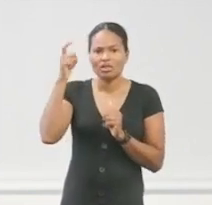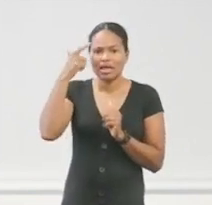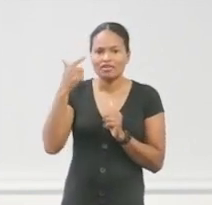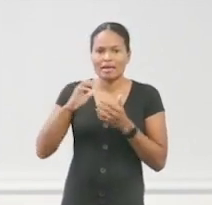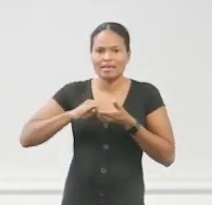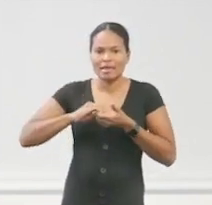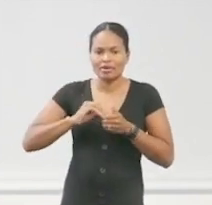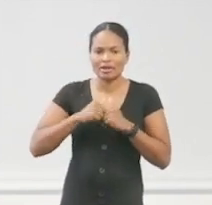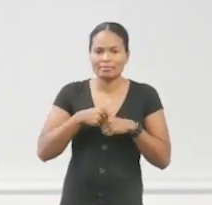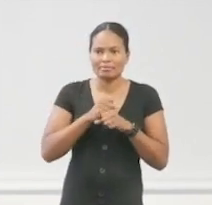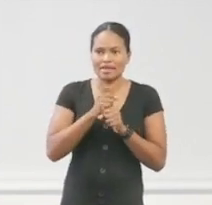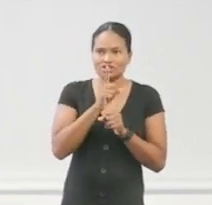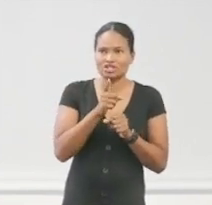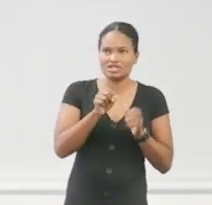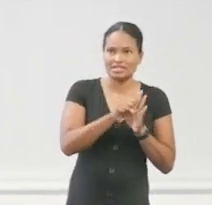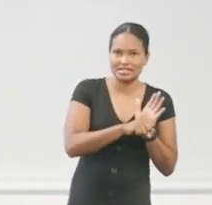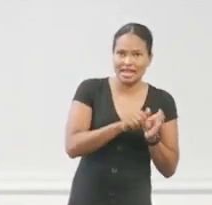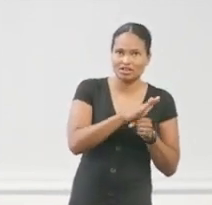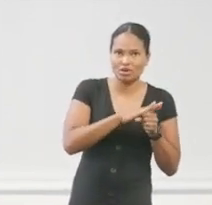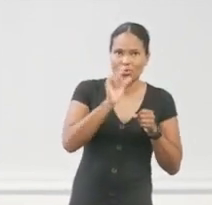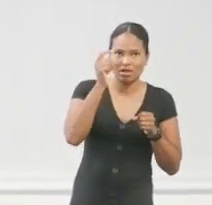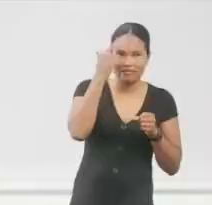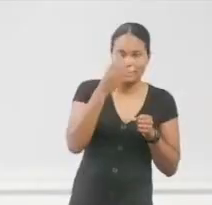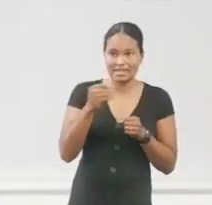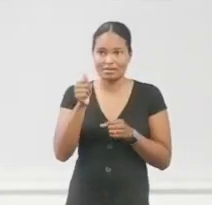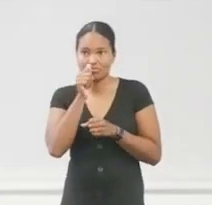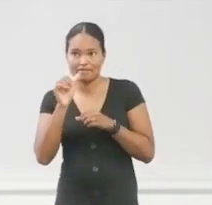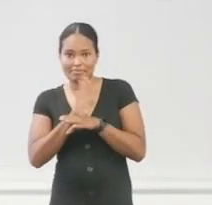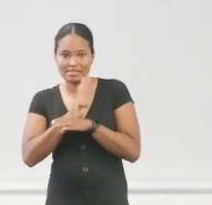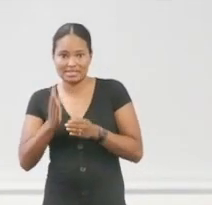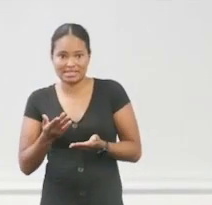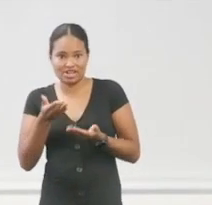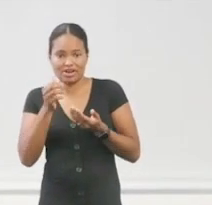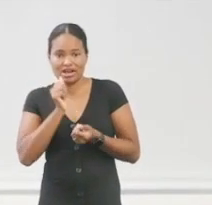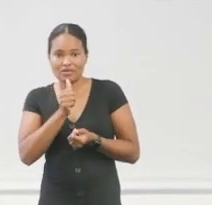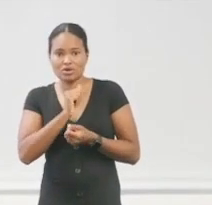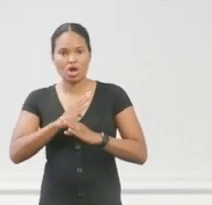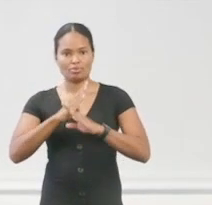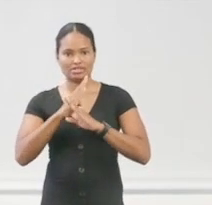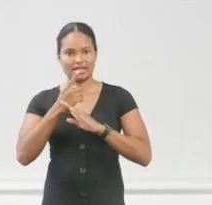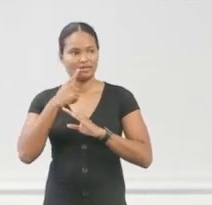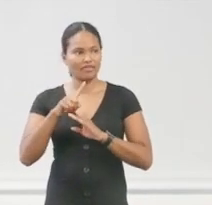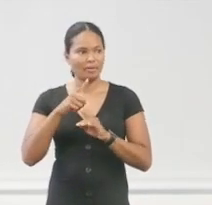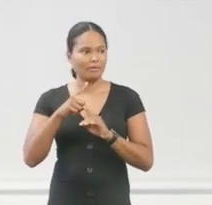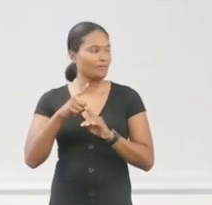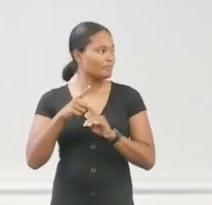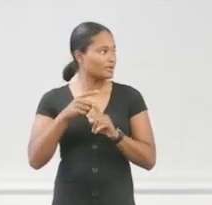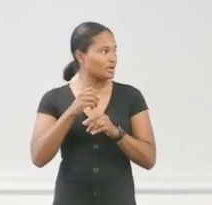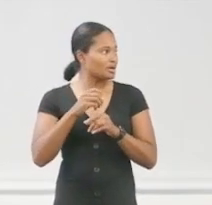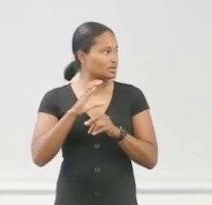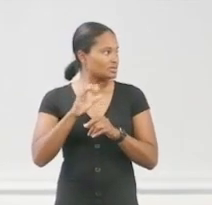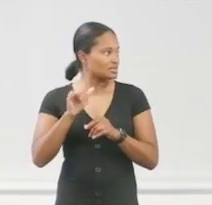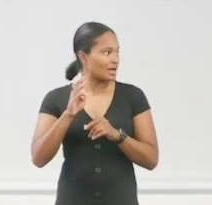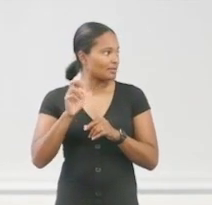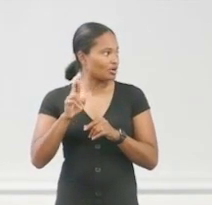state, local governments, as well as our private businesses here within Arizona are best protected and able to respond to cyber attacks? Let's start with you,